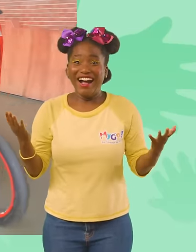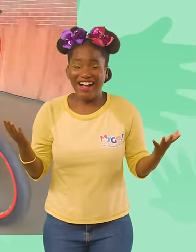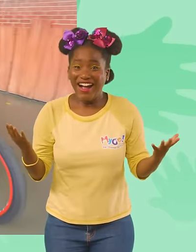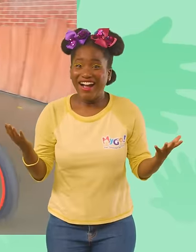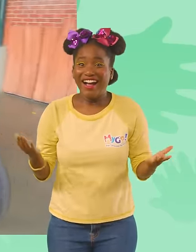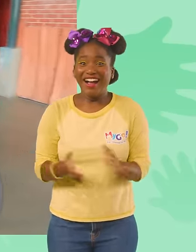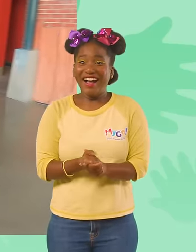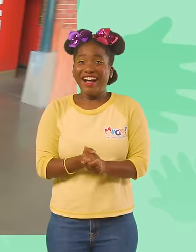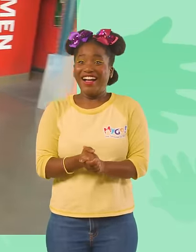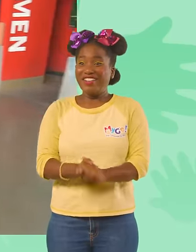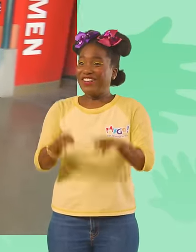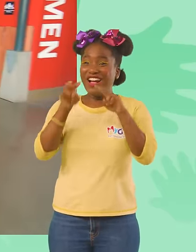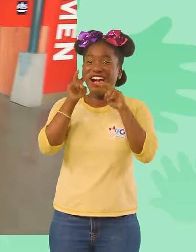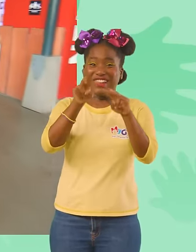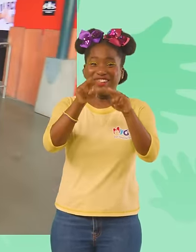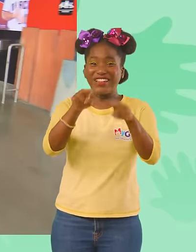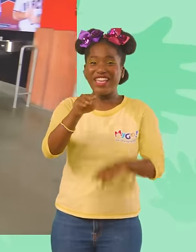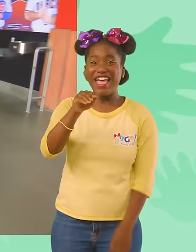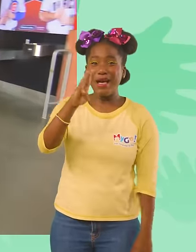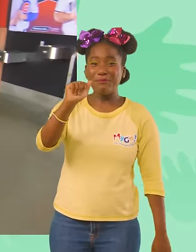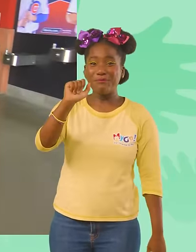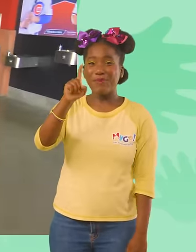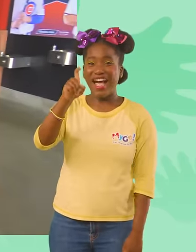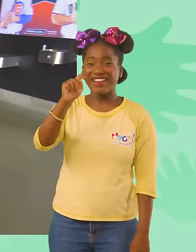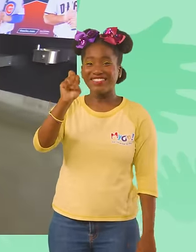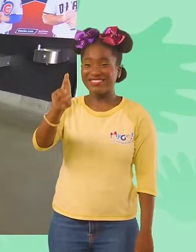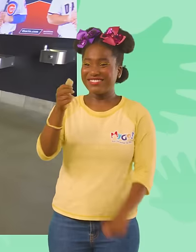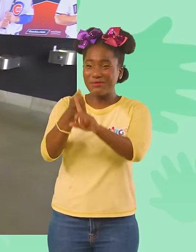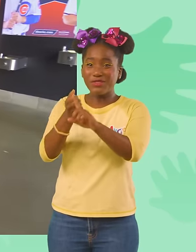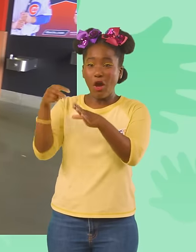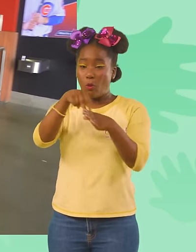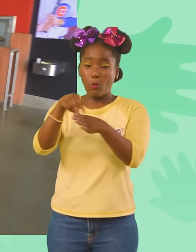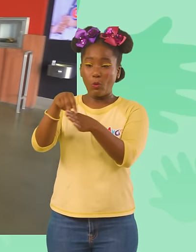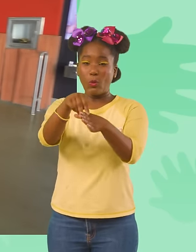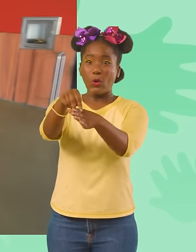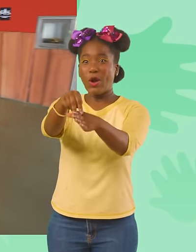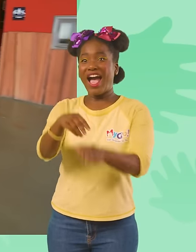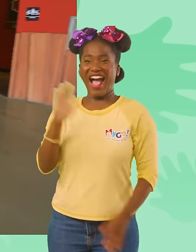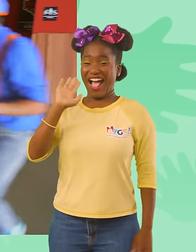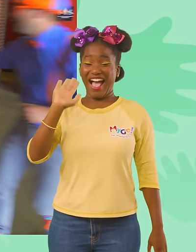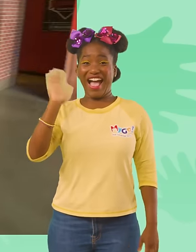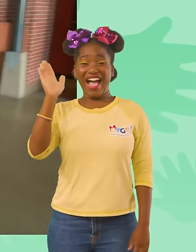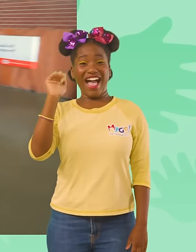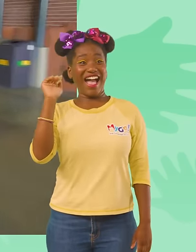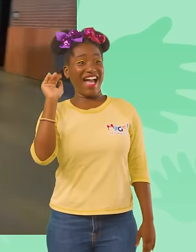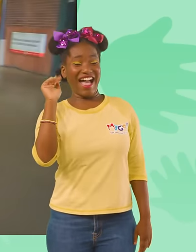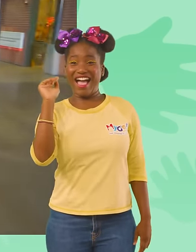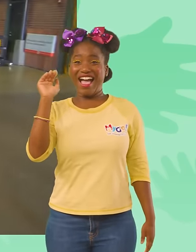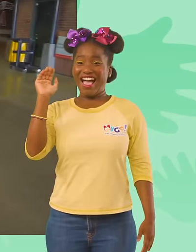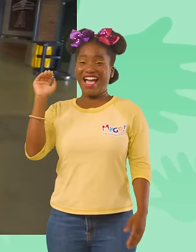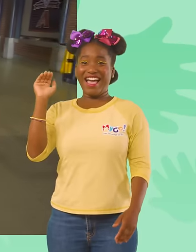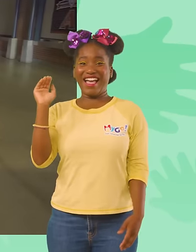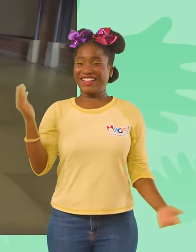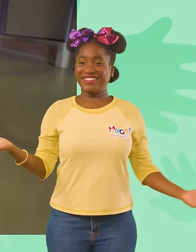Whoa. Look at Baxter ride. Whoa. Okay, see you later. Bye-bye.